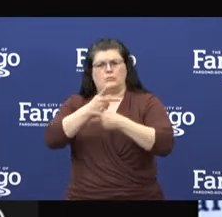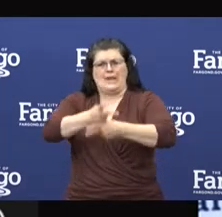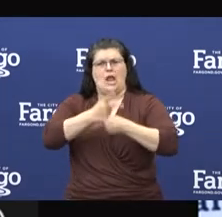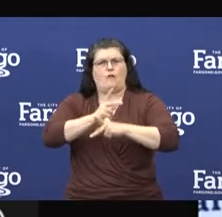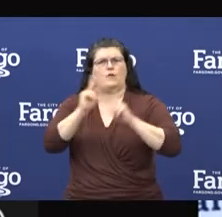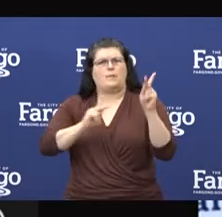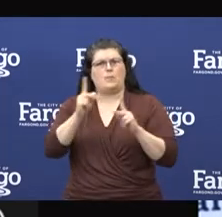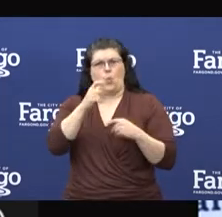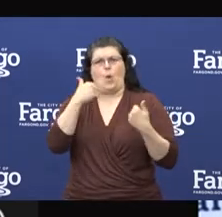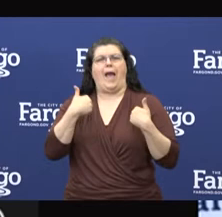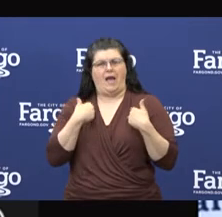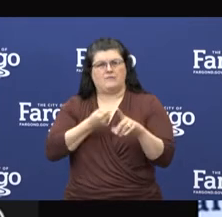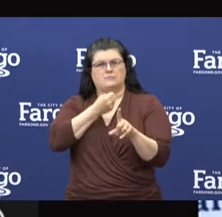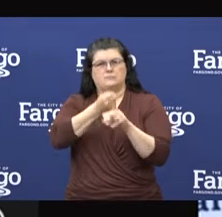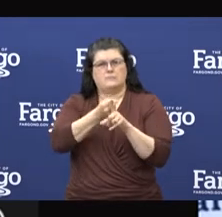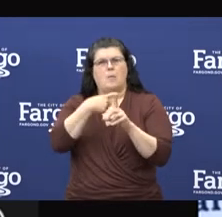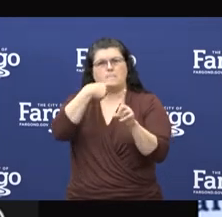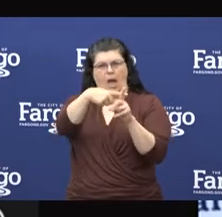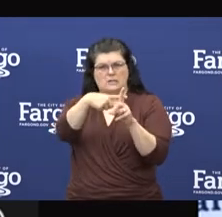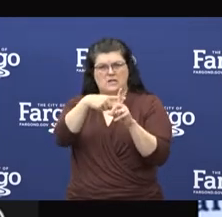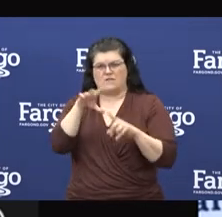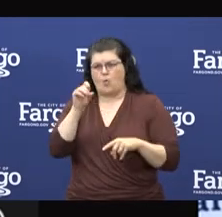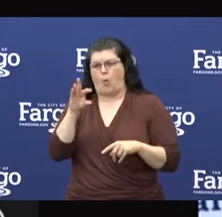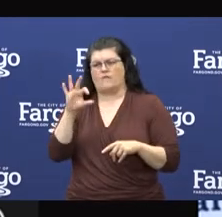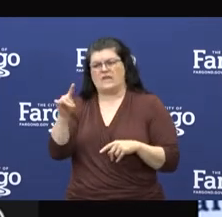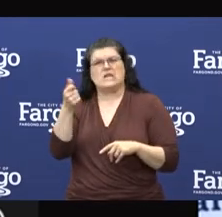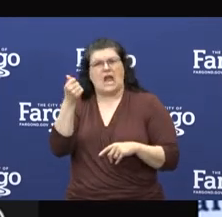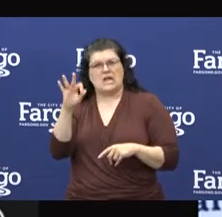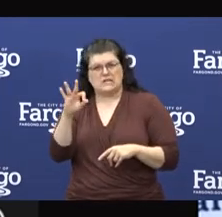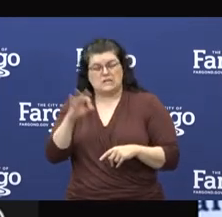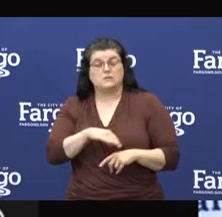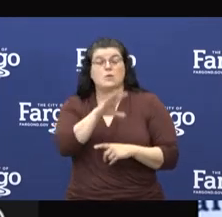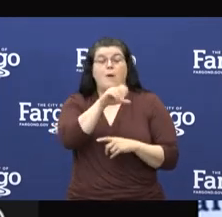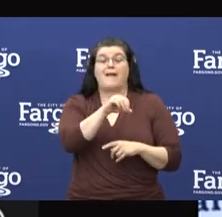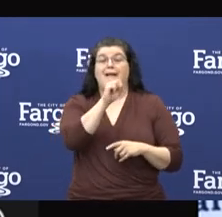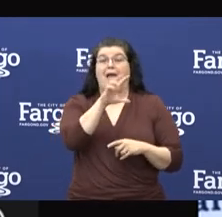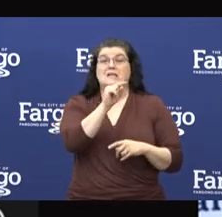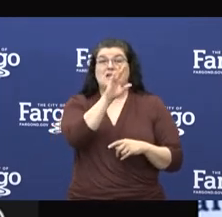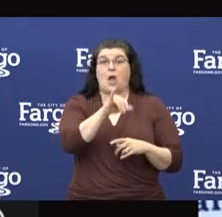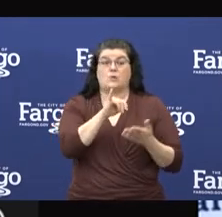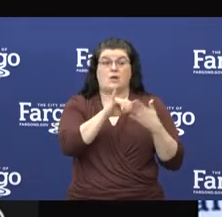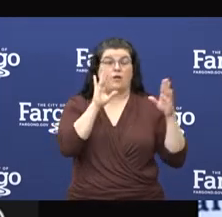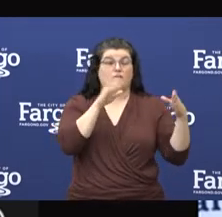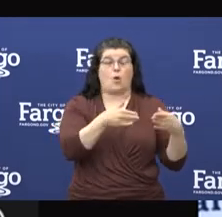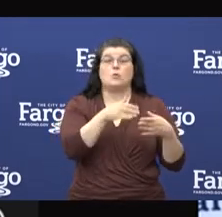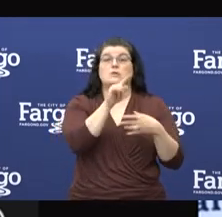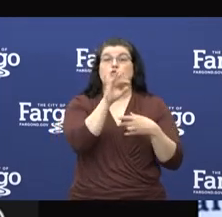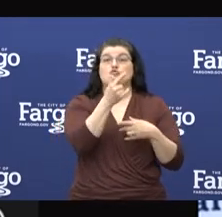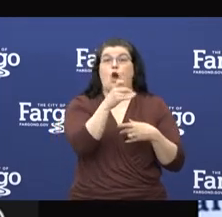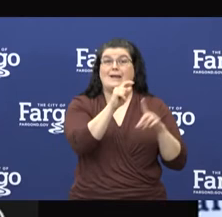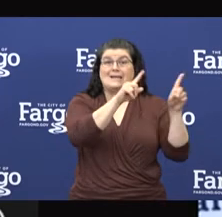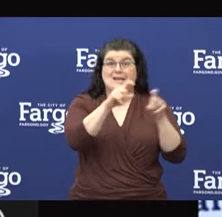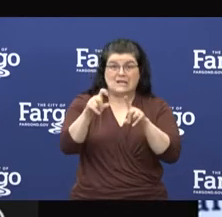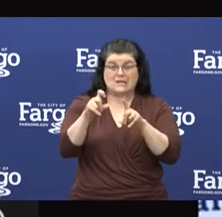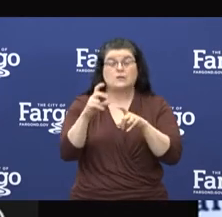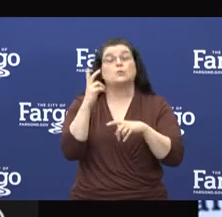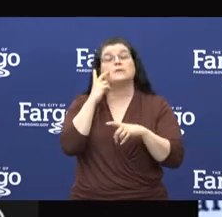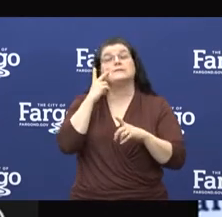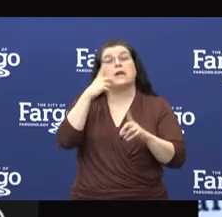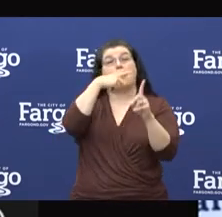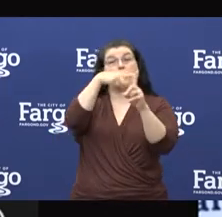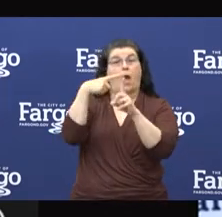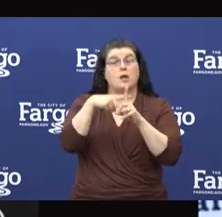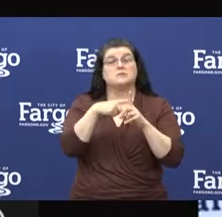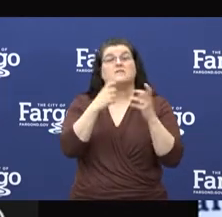patients. Since Cass County is concentrating solely on targeted testing, both our positivity rate and general positive